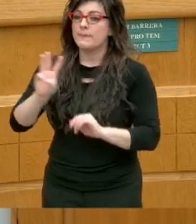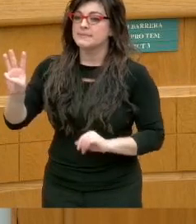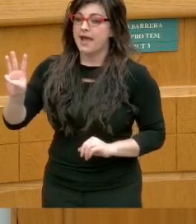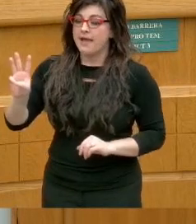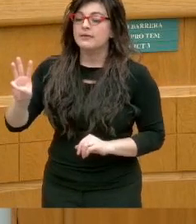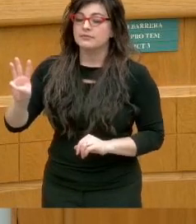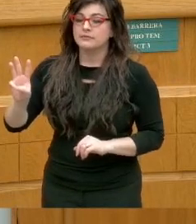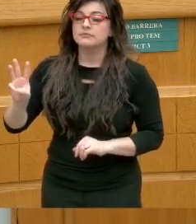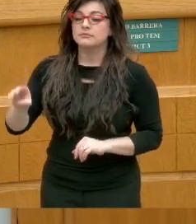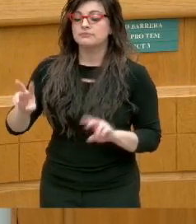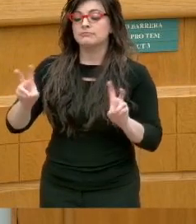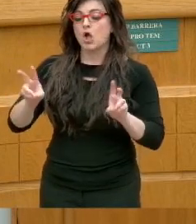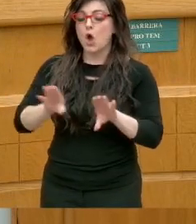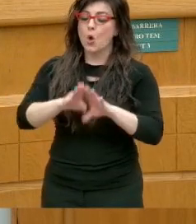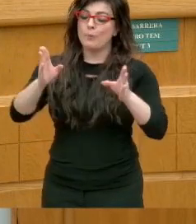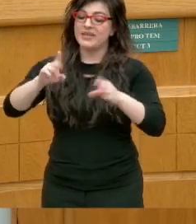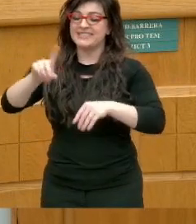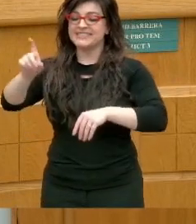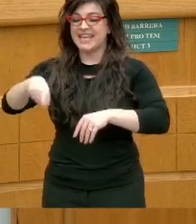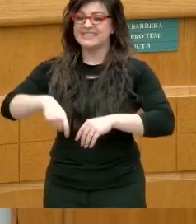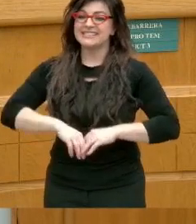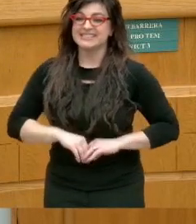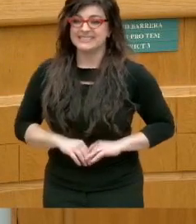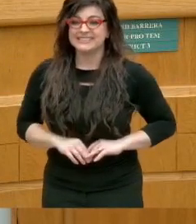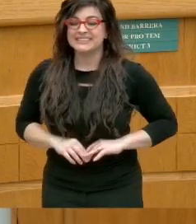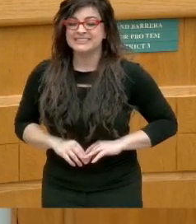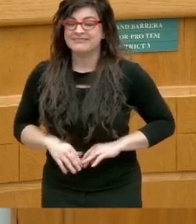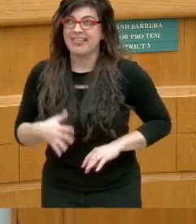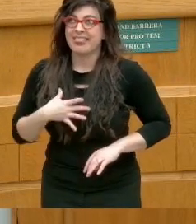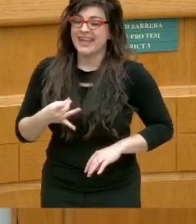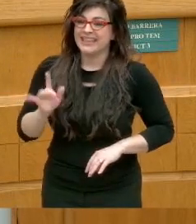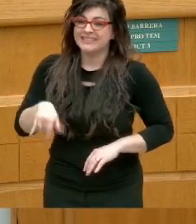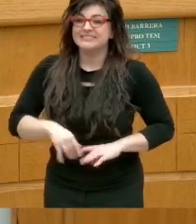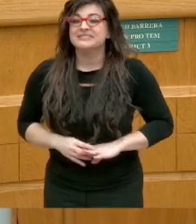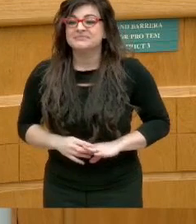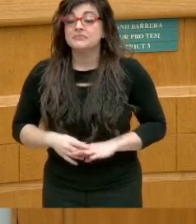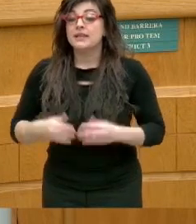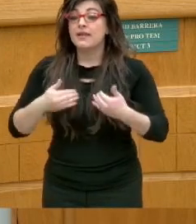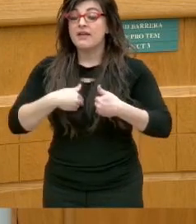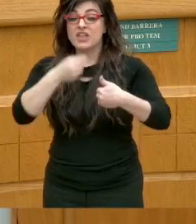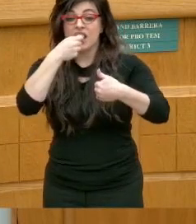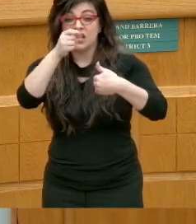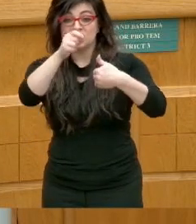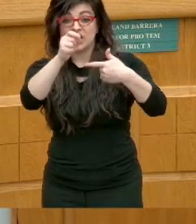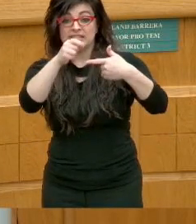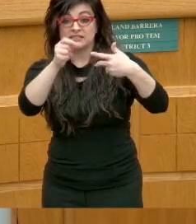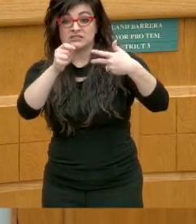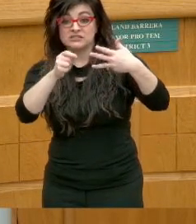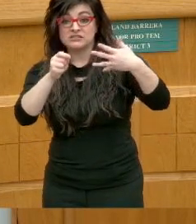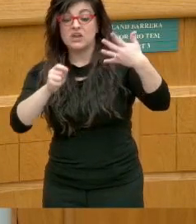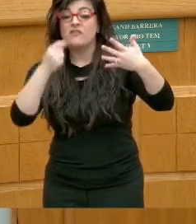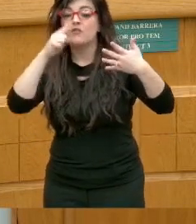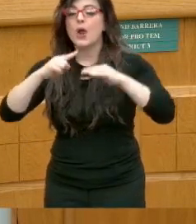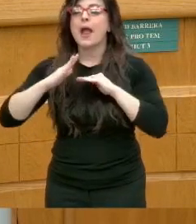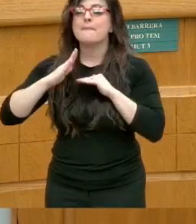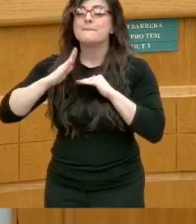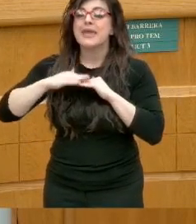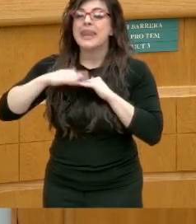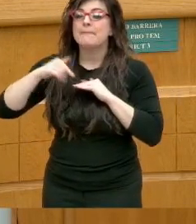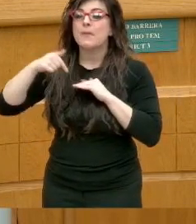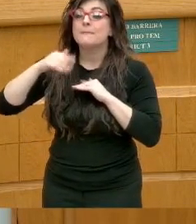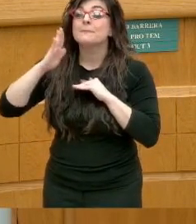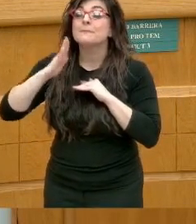Open Texas. And it's got a series of checklists that really outline the minimum. Let me say that again. The checklists